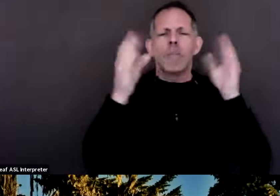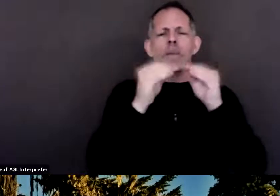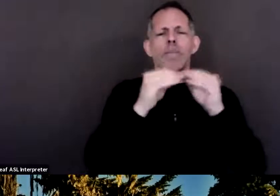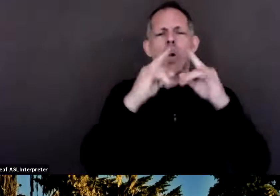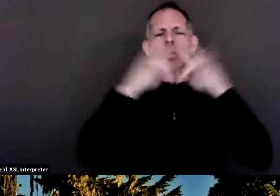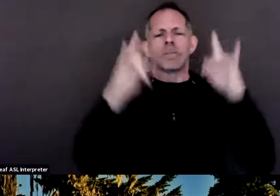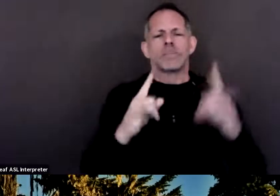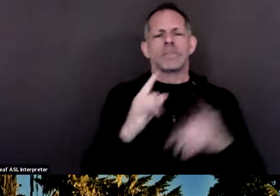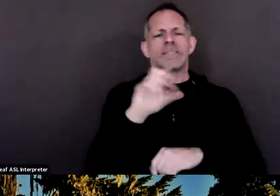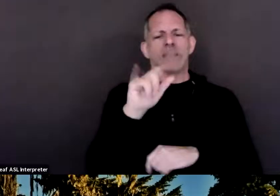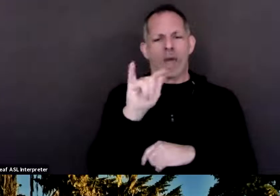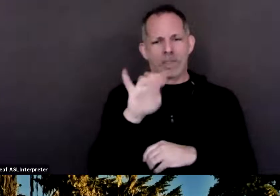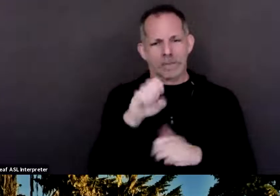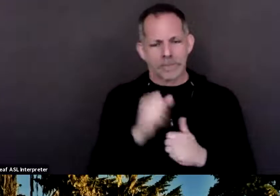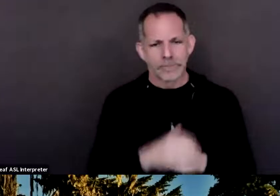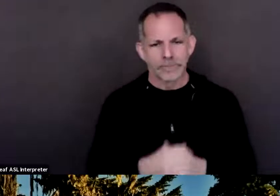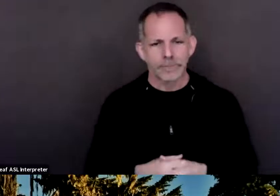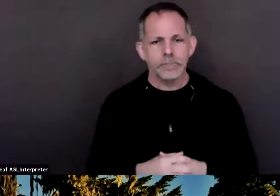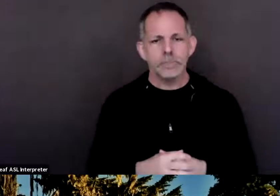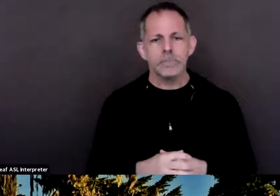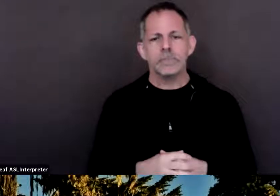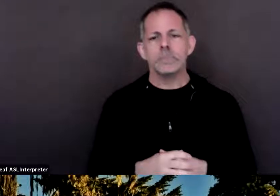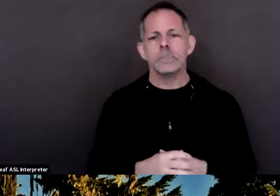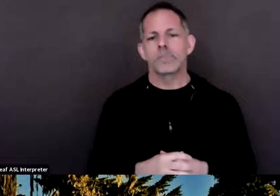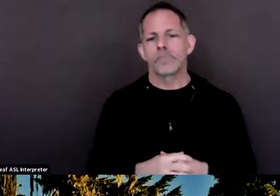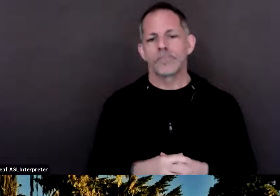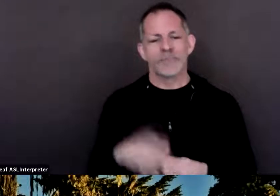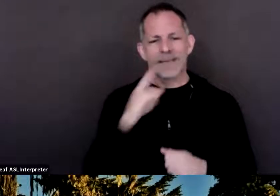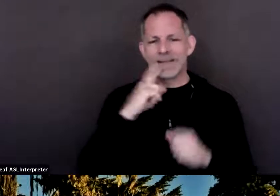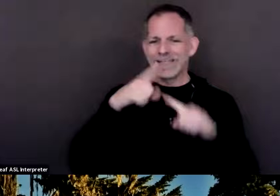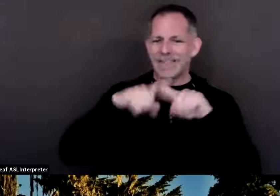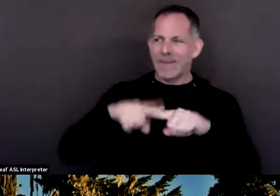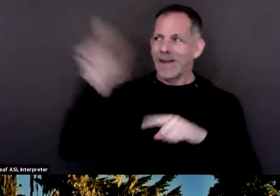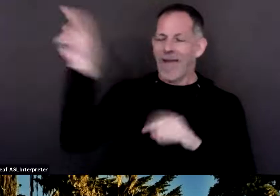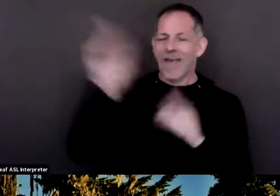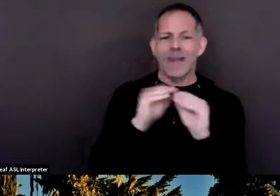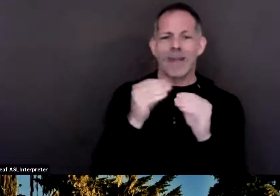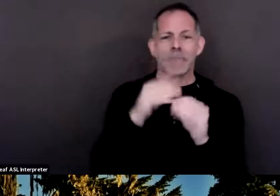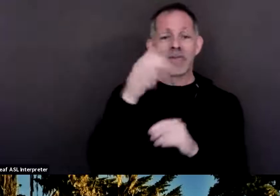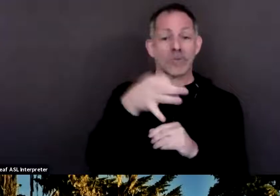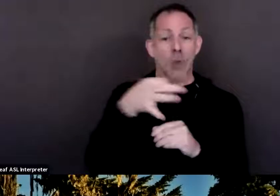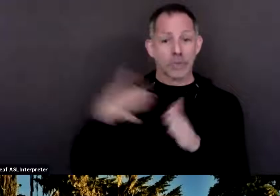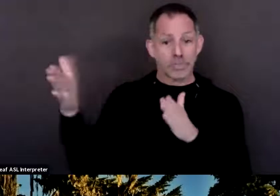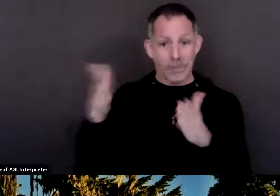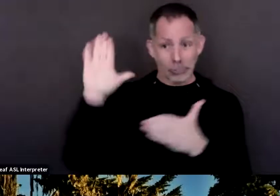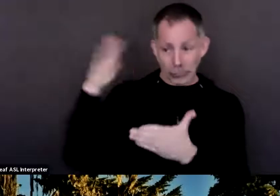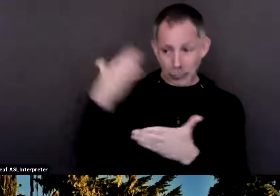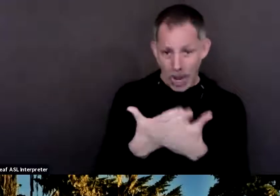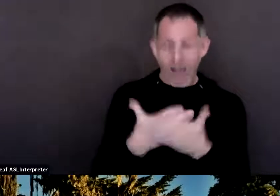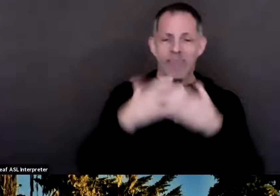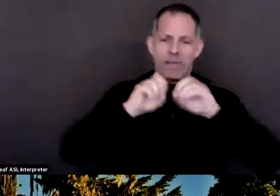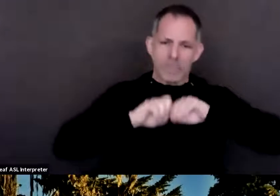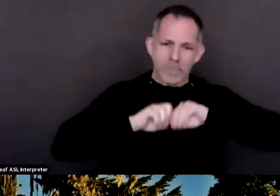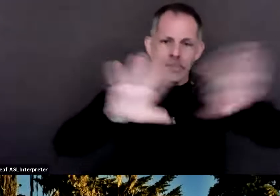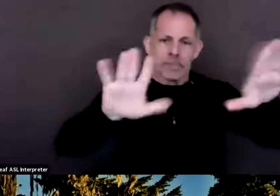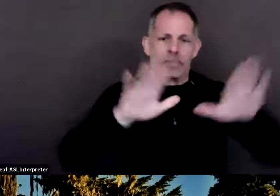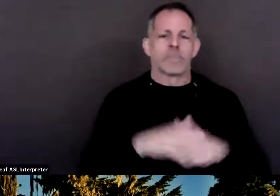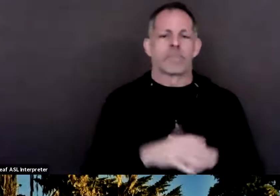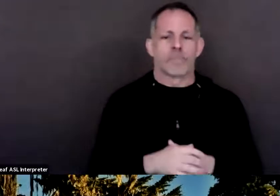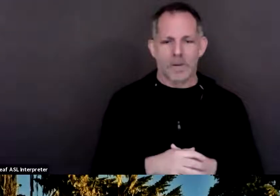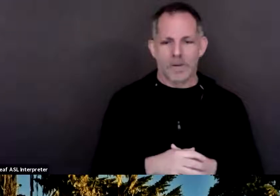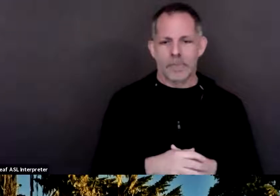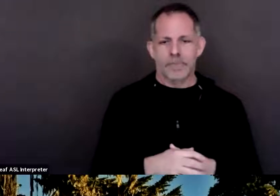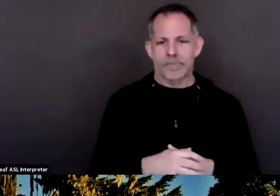arrives, it flows even more smoothly and these sites are already up and used to running. And we're not starting on day one with a lot of